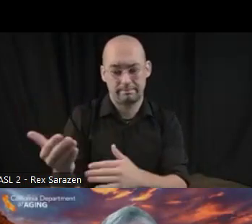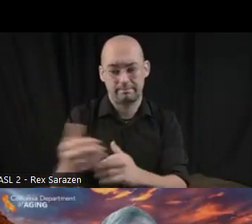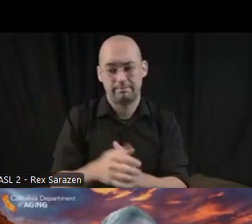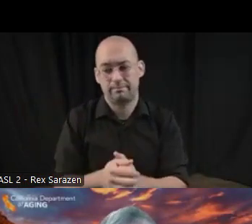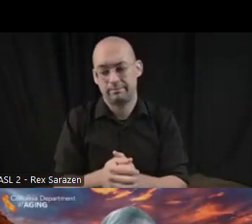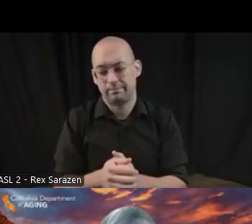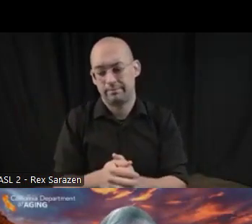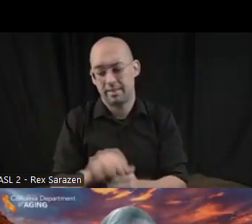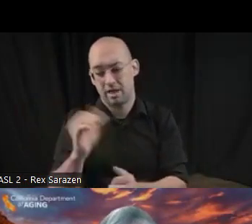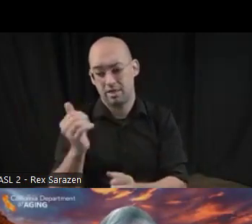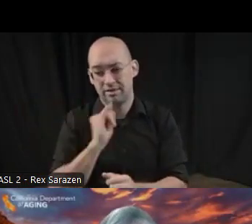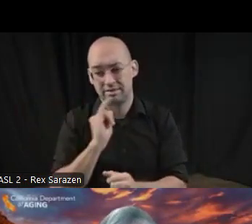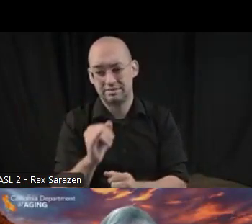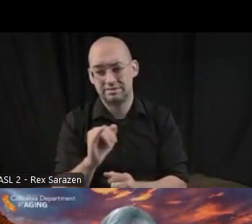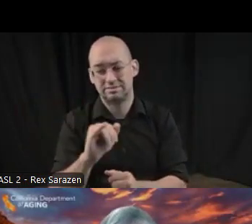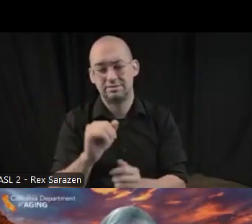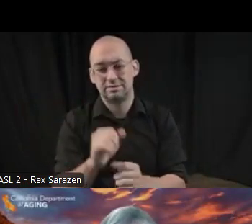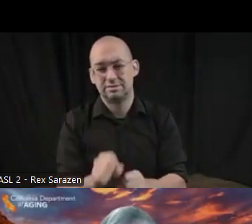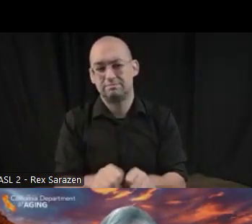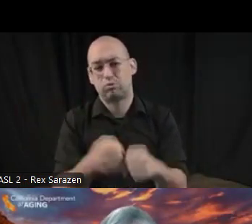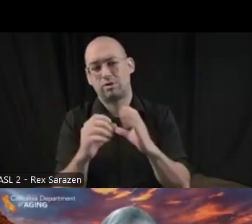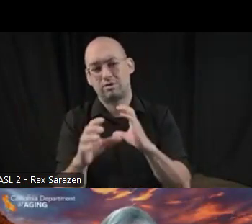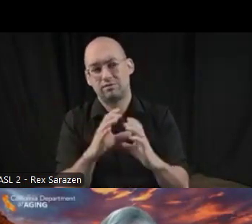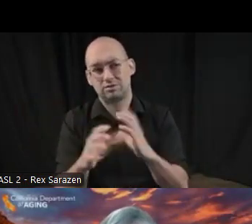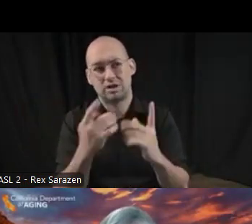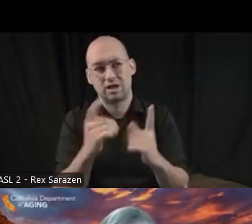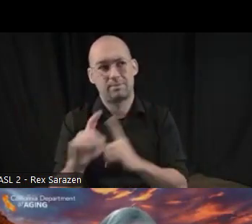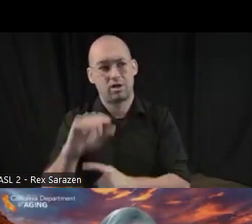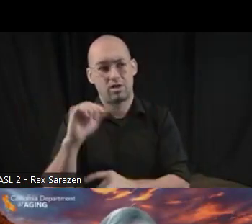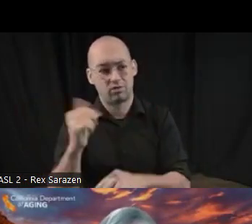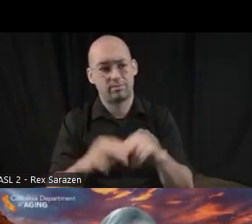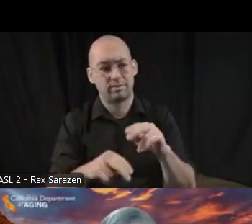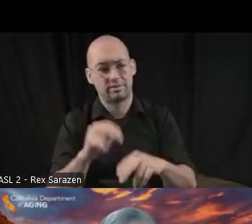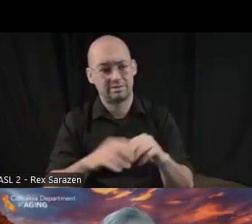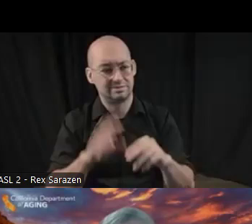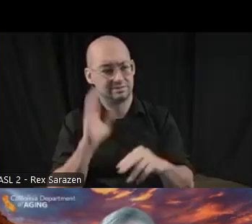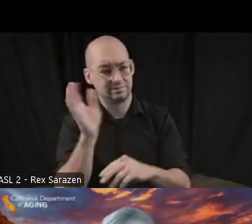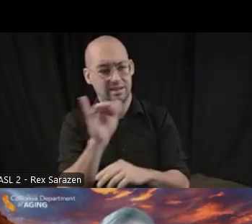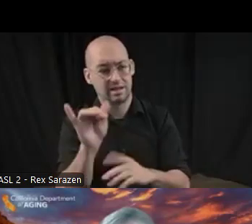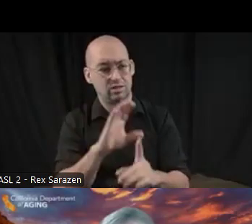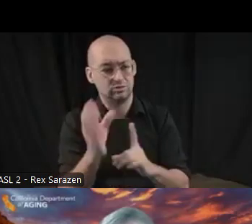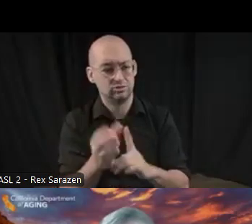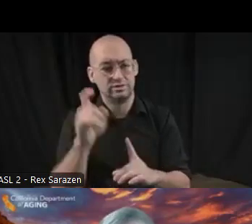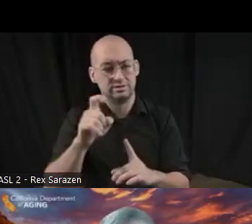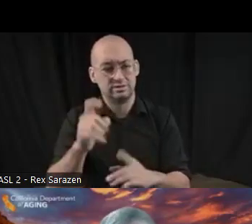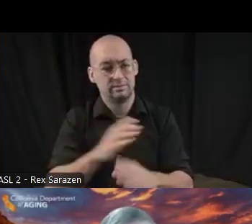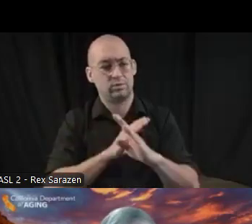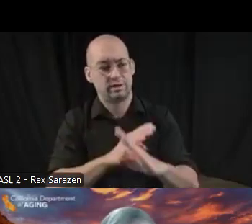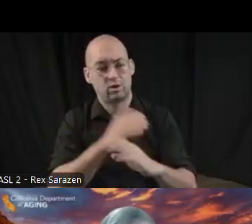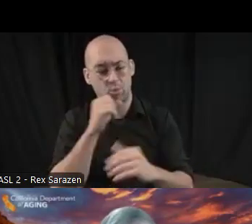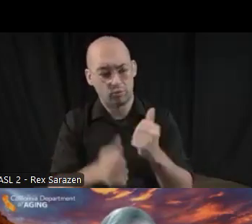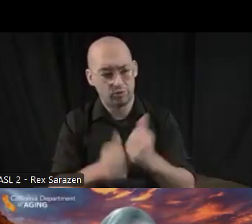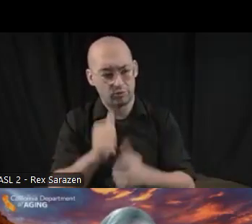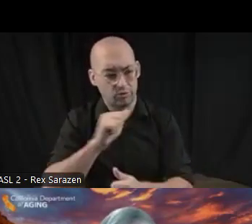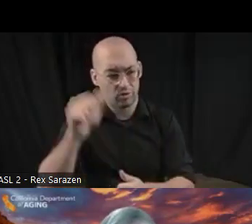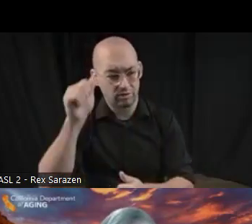even though there's fractured conversations that happen at those other facilities that seem to have a culture that wants to protect the older adults that happen to be immigrant, that might